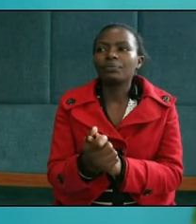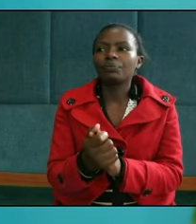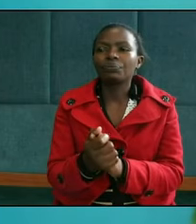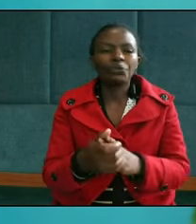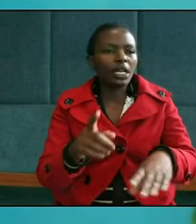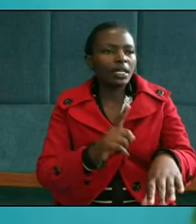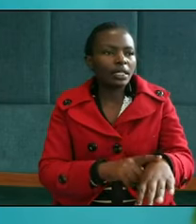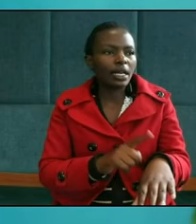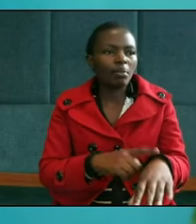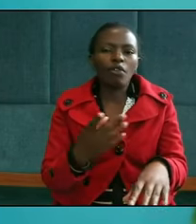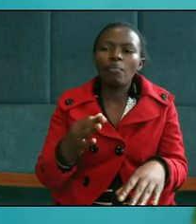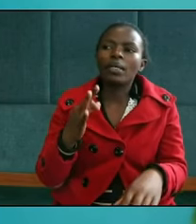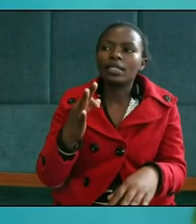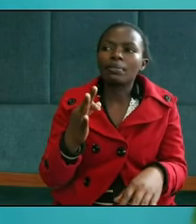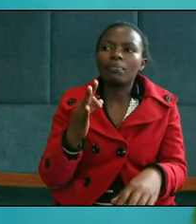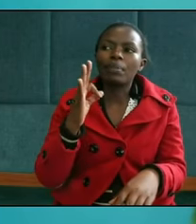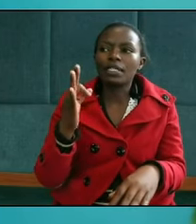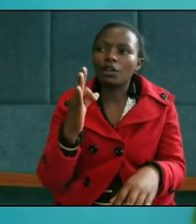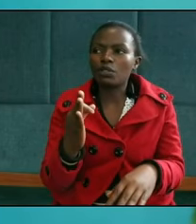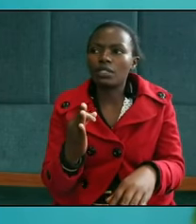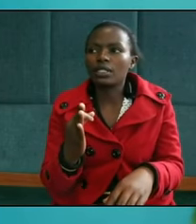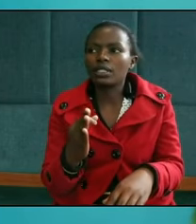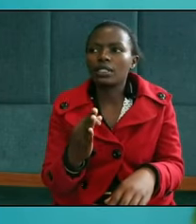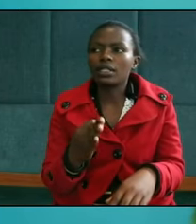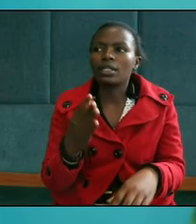During the time of Pentecost, there was